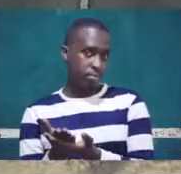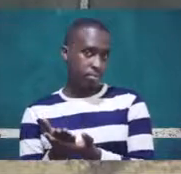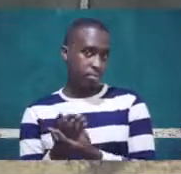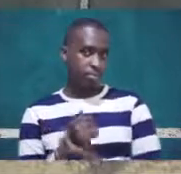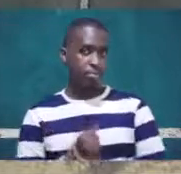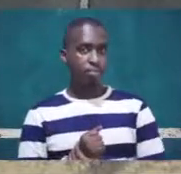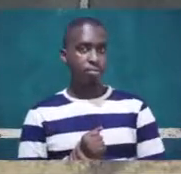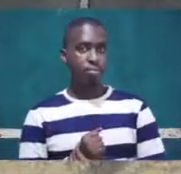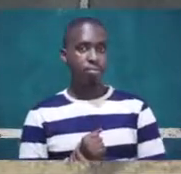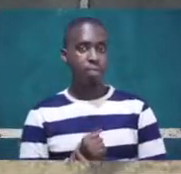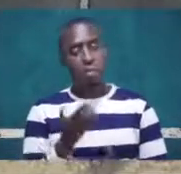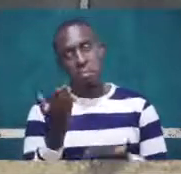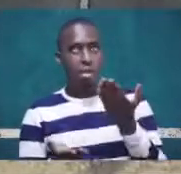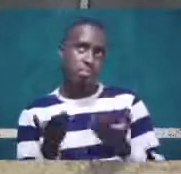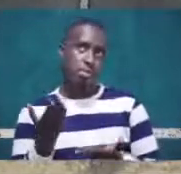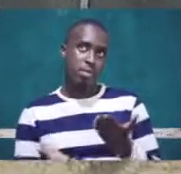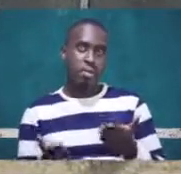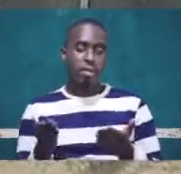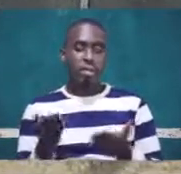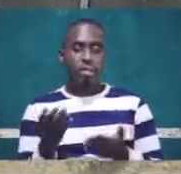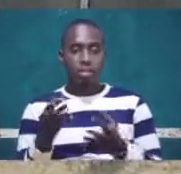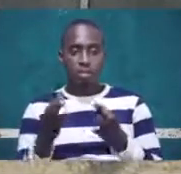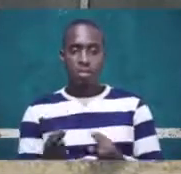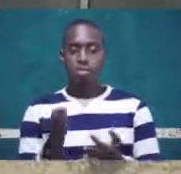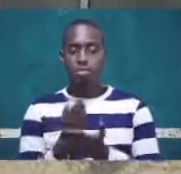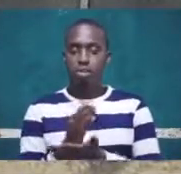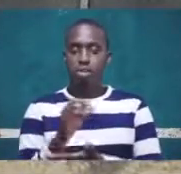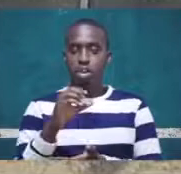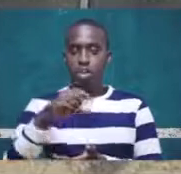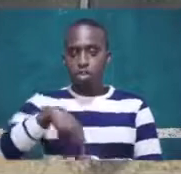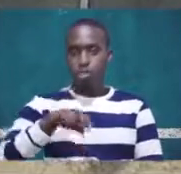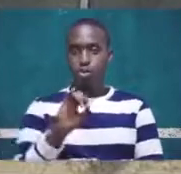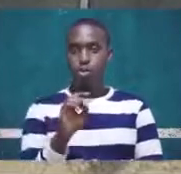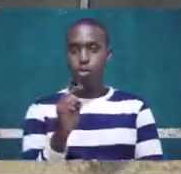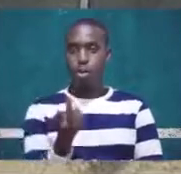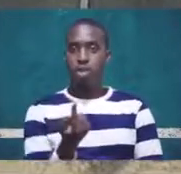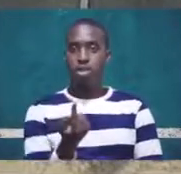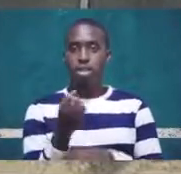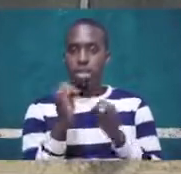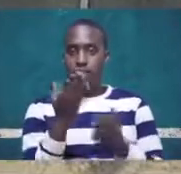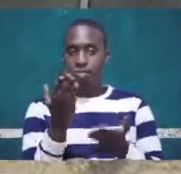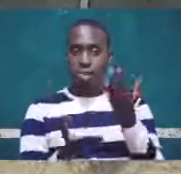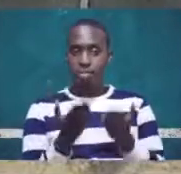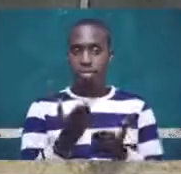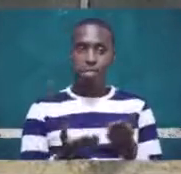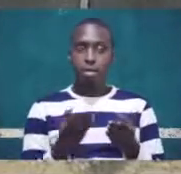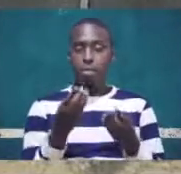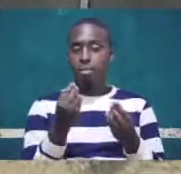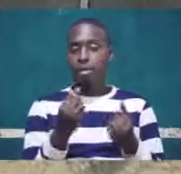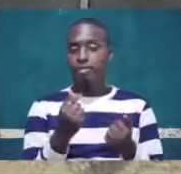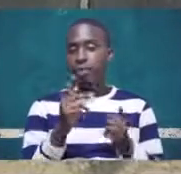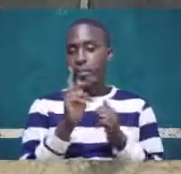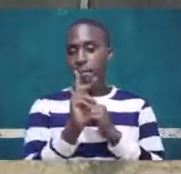quantity demanded, maybe quantity demanded Q1. So if maybe at price